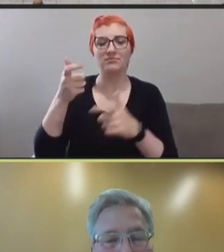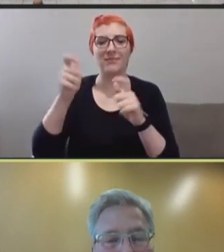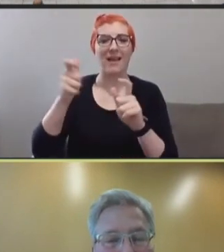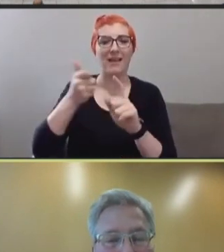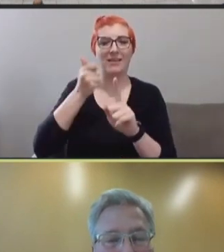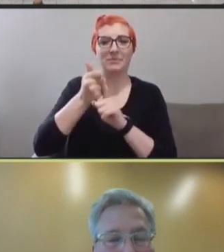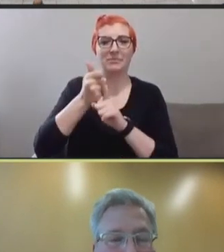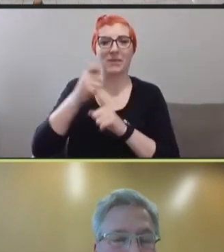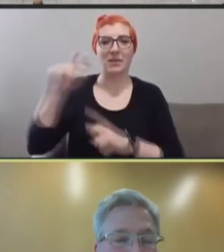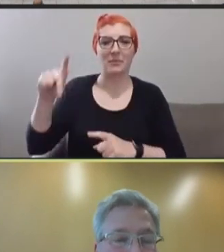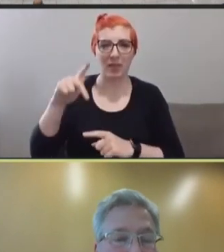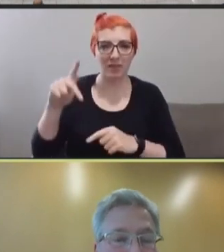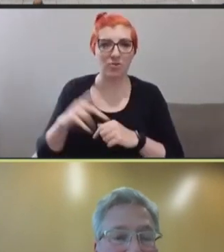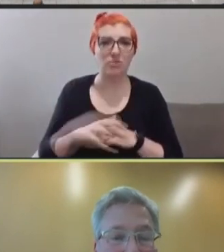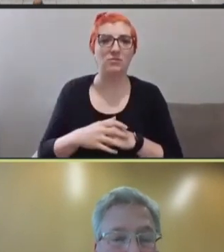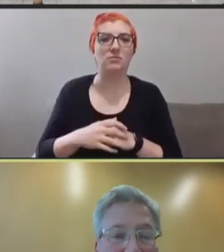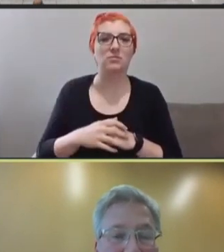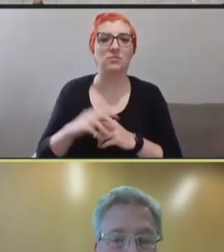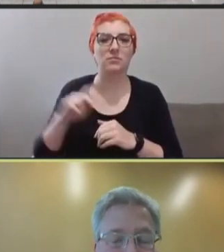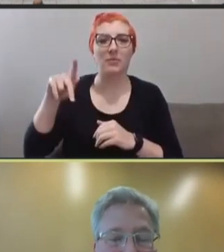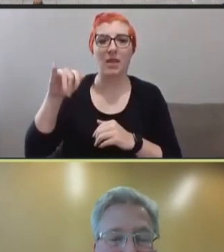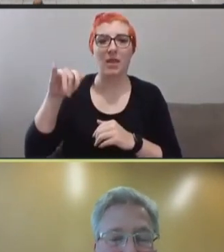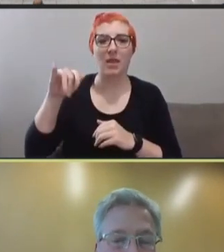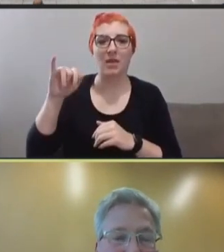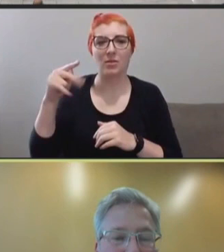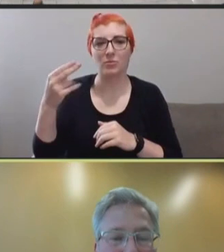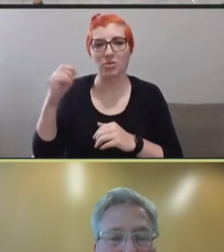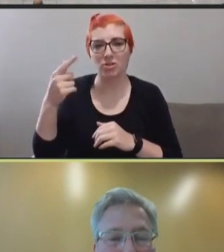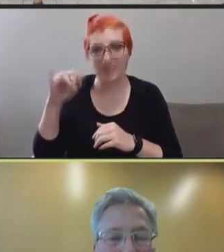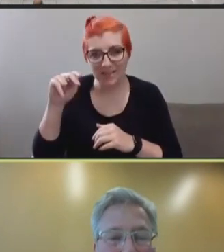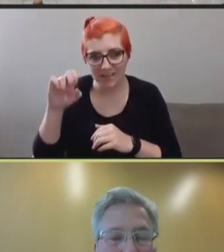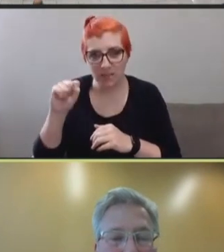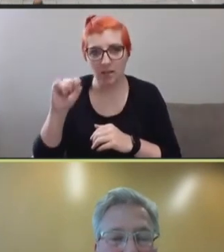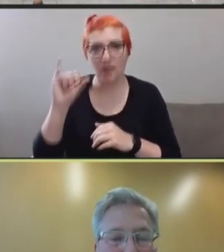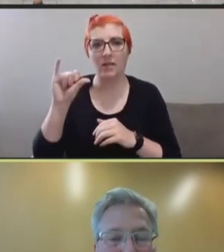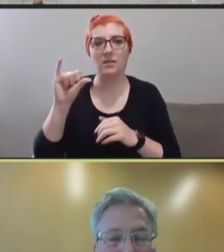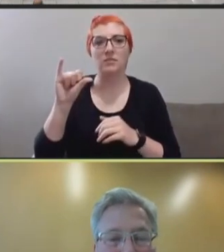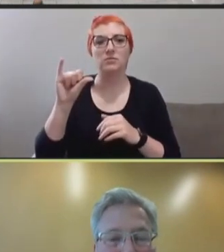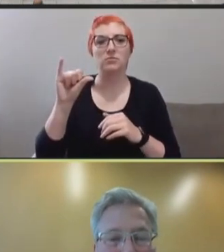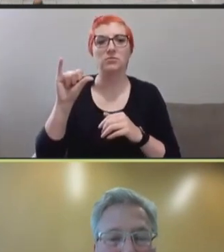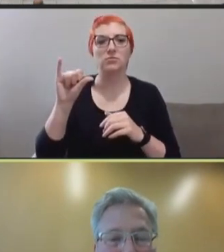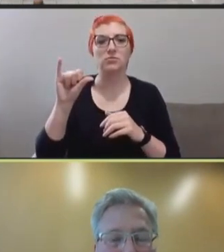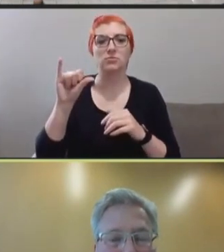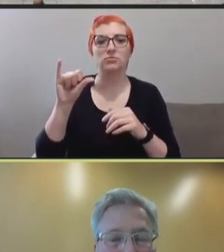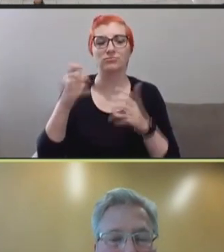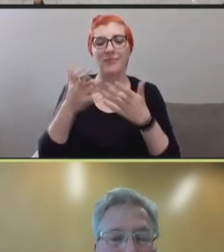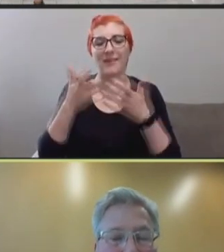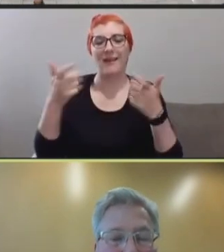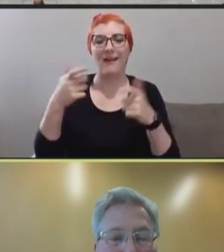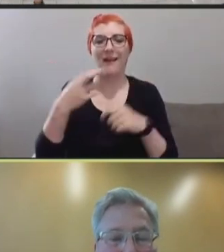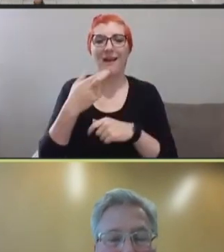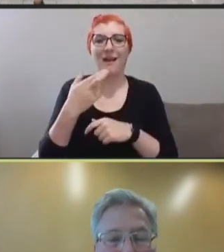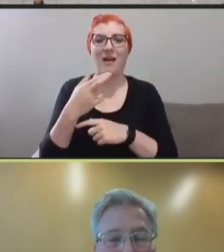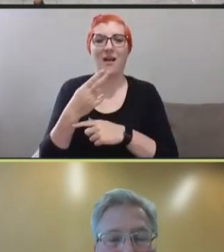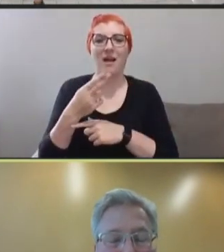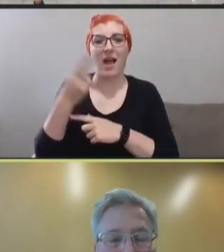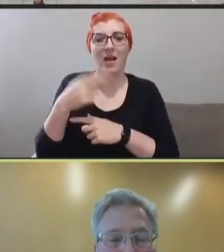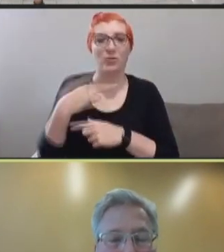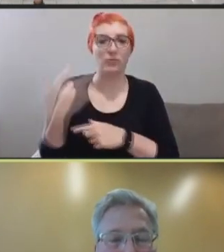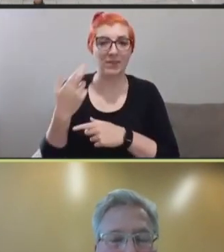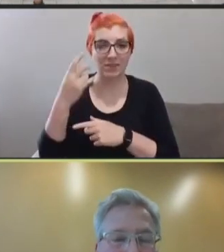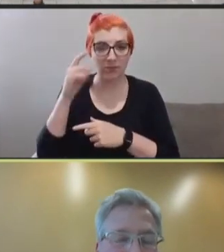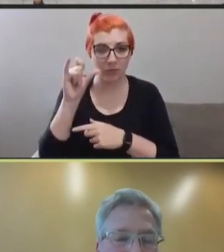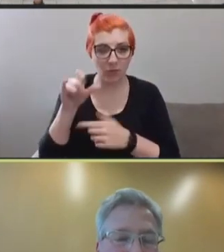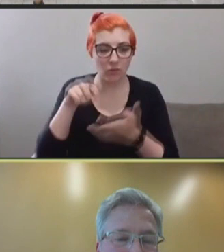pathogens. This is the higher risk research element, unclear feasibility, but